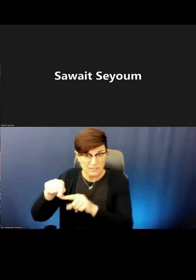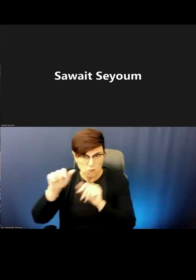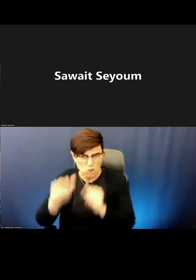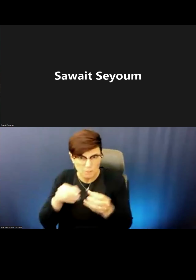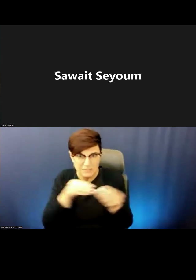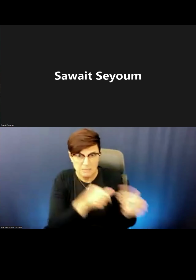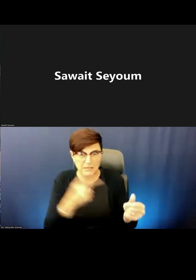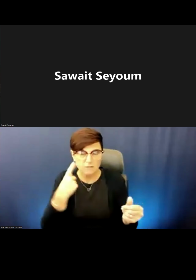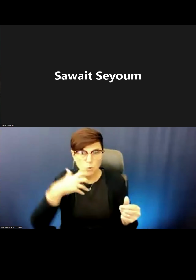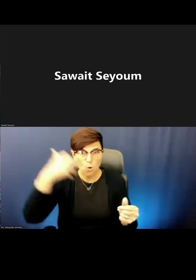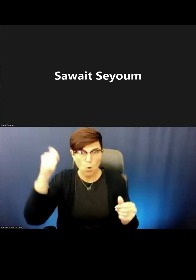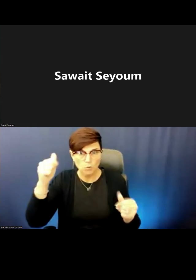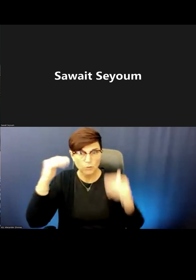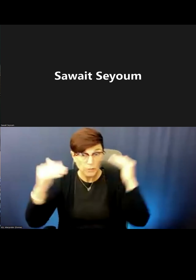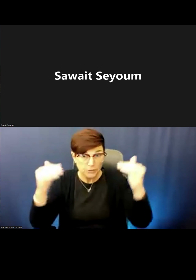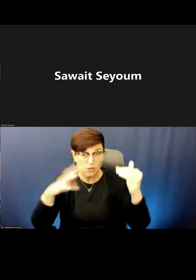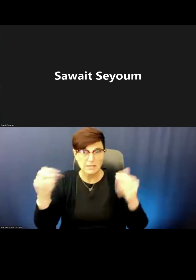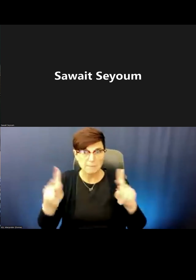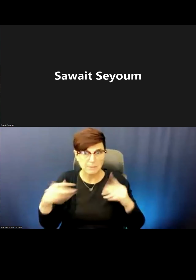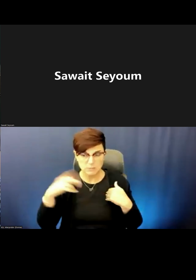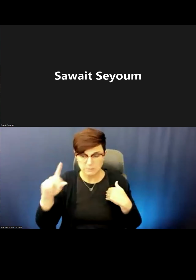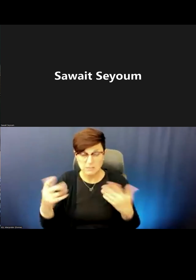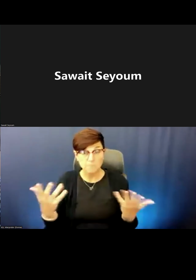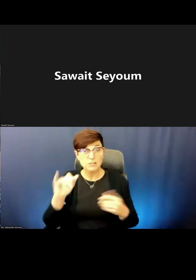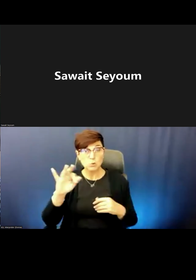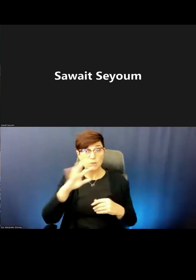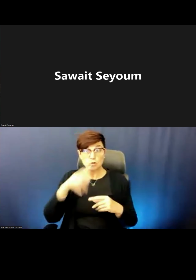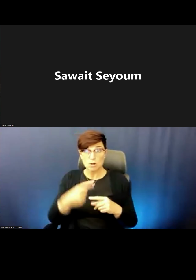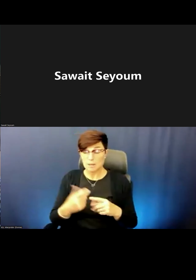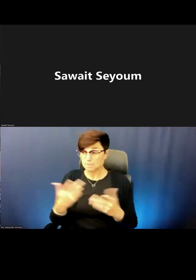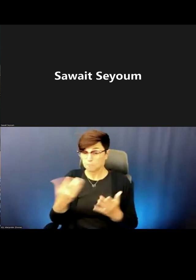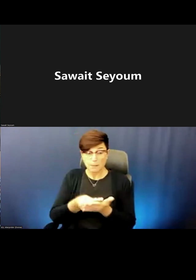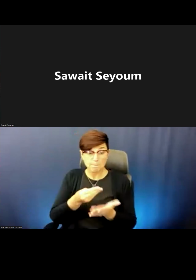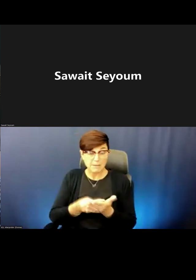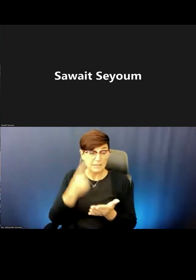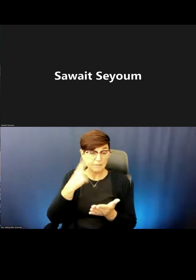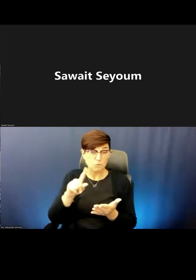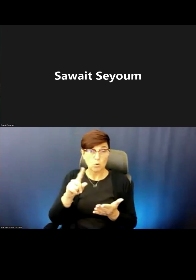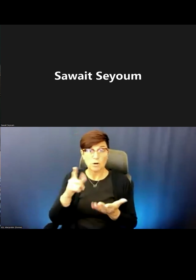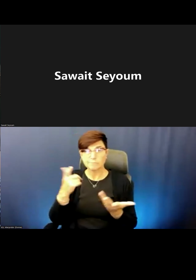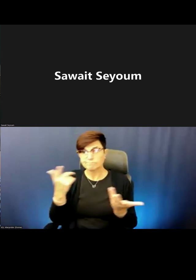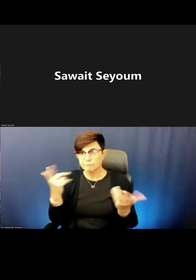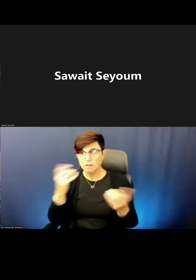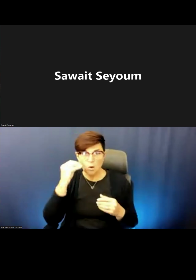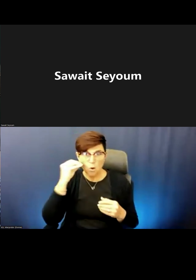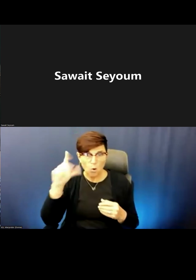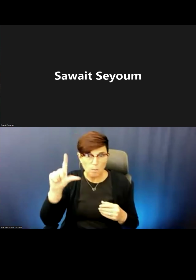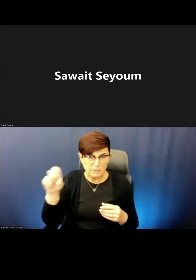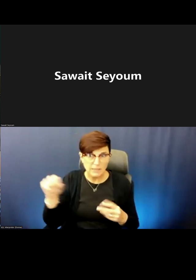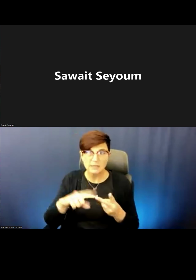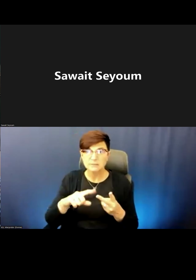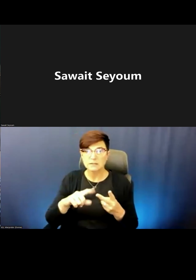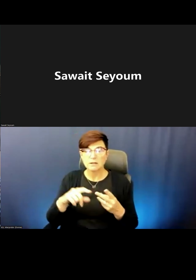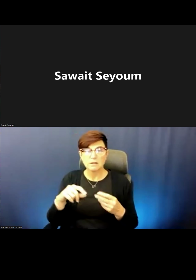about money funding homelessness, when we talk about money funding various things, but we don't say specifically